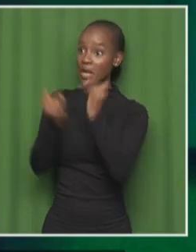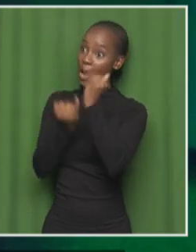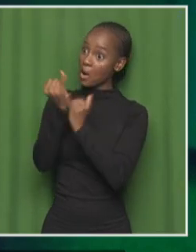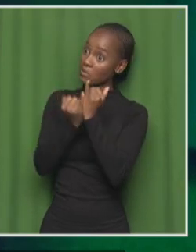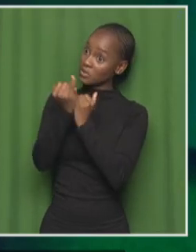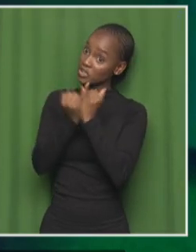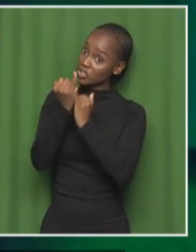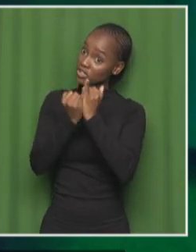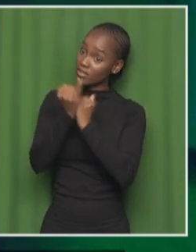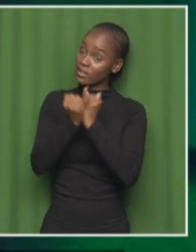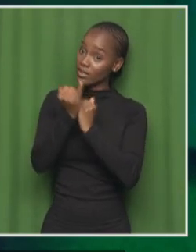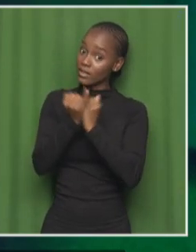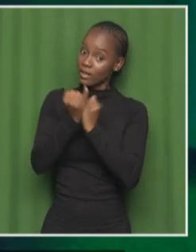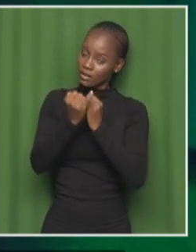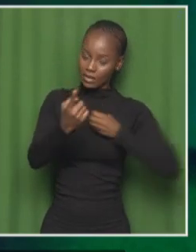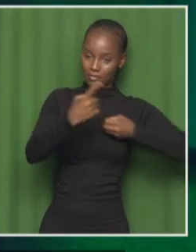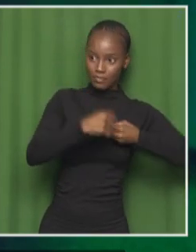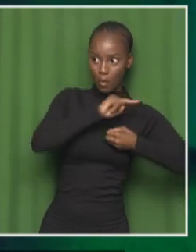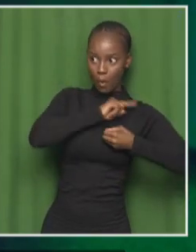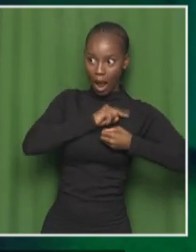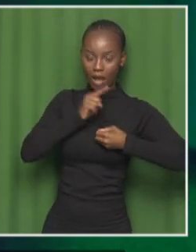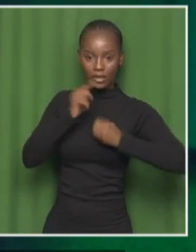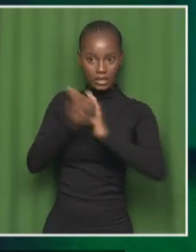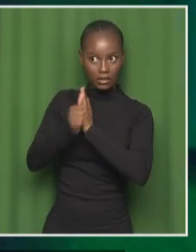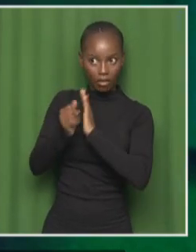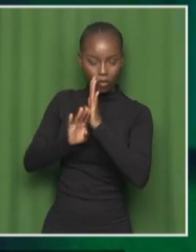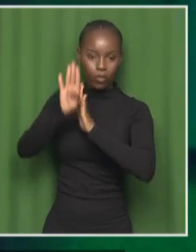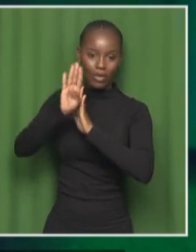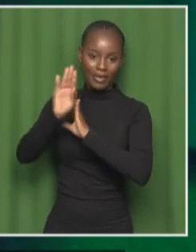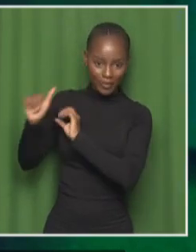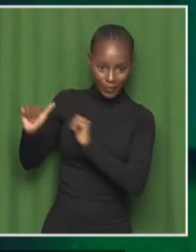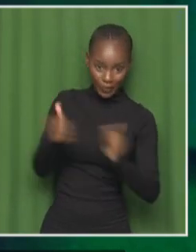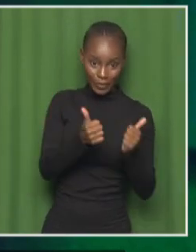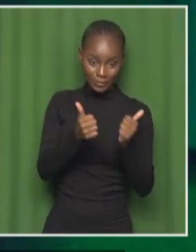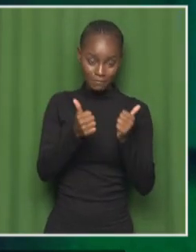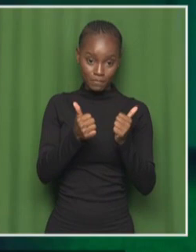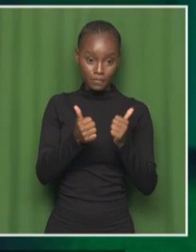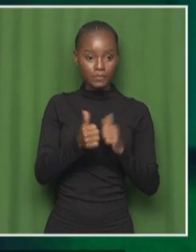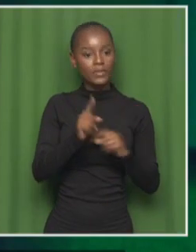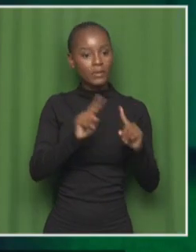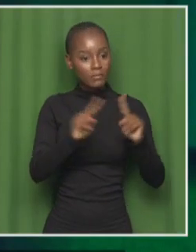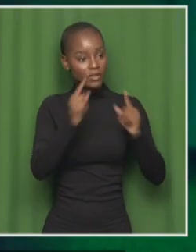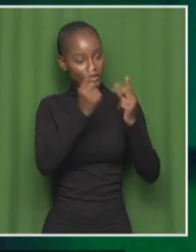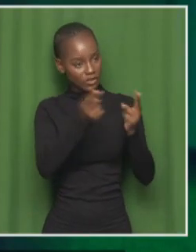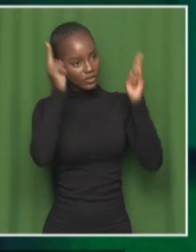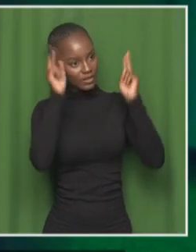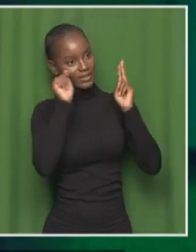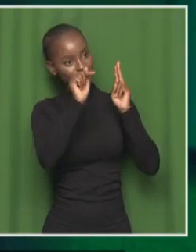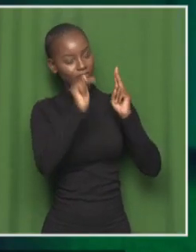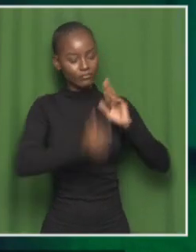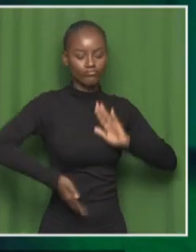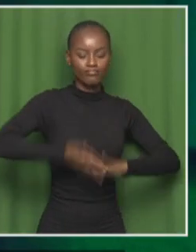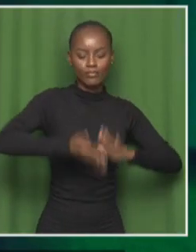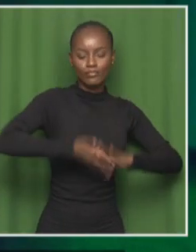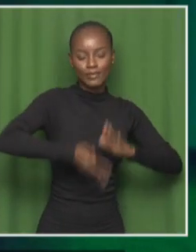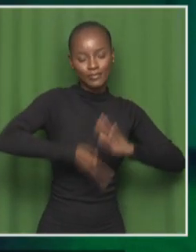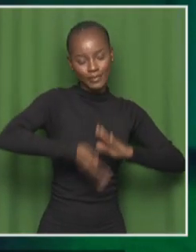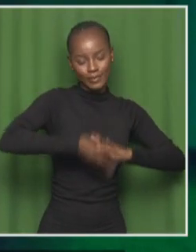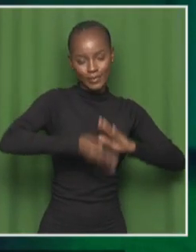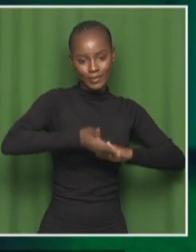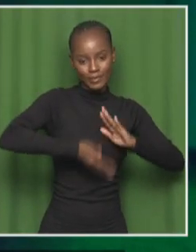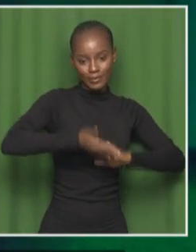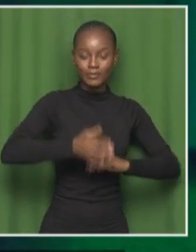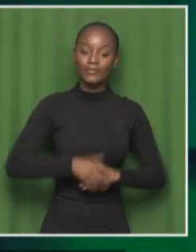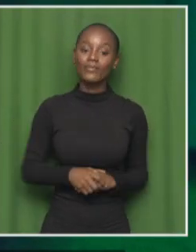want to join some other clubs that meet on other days. But really it's to get the university going at Wits. And then, as Ike